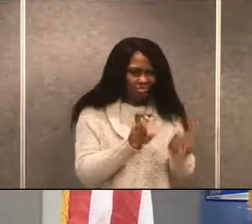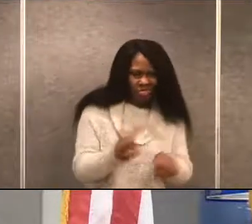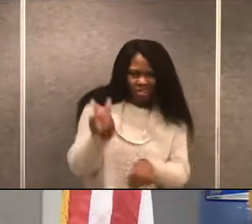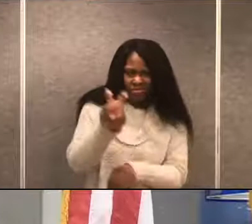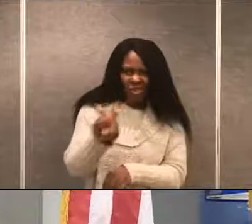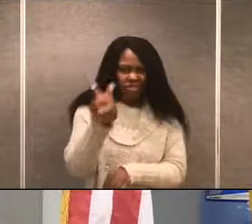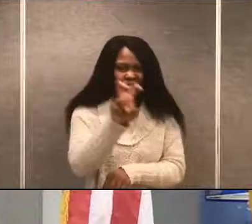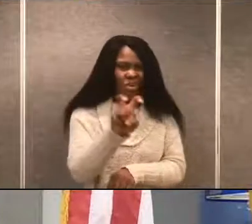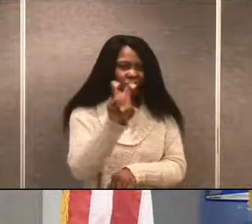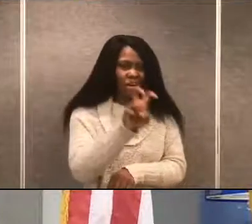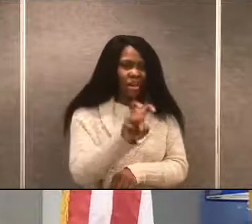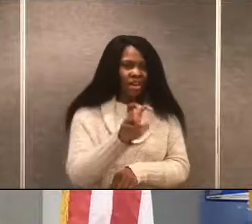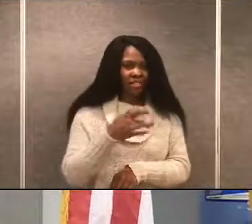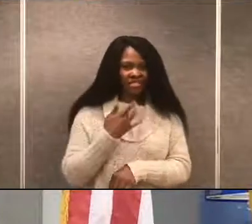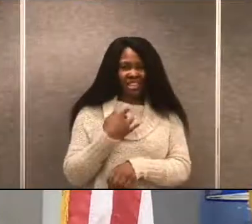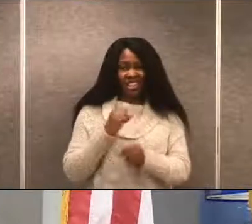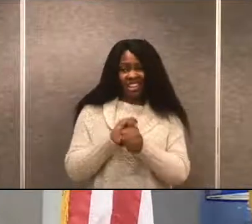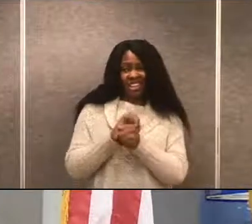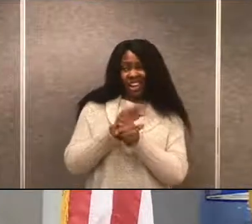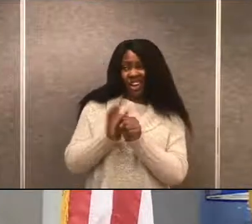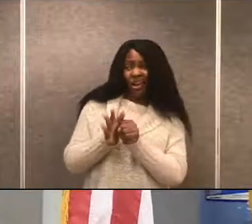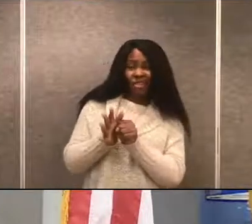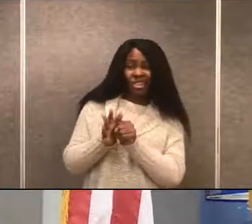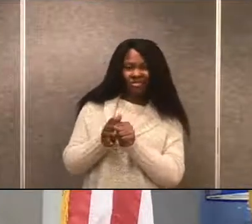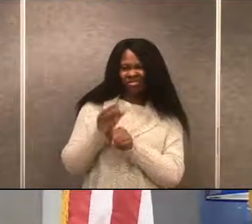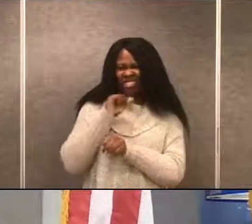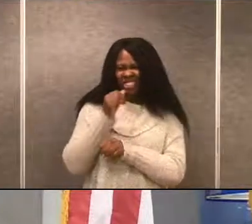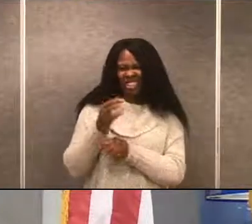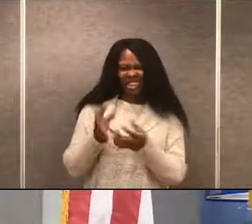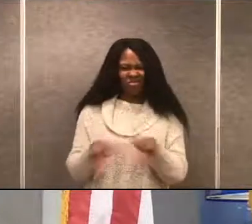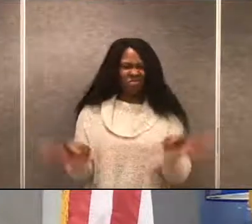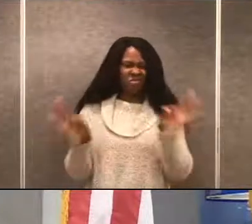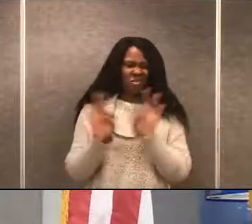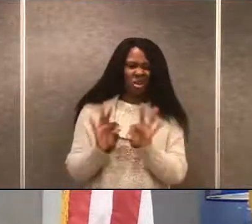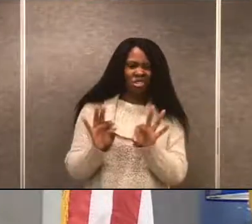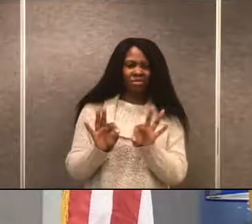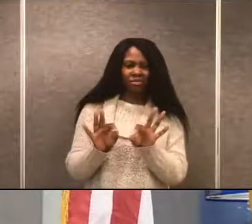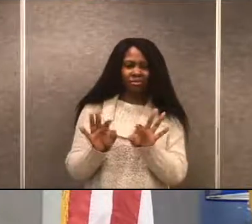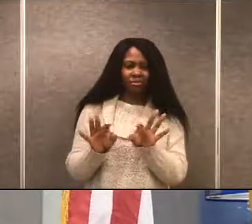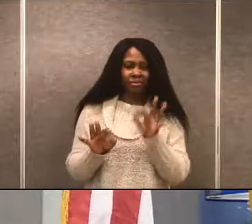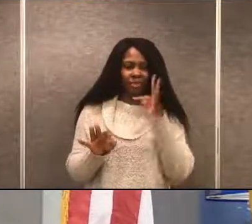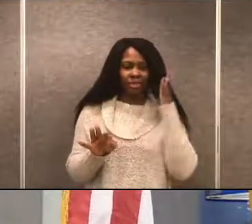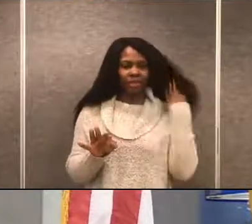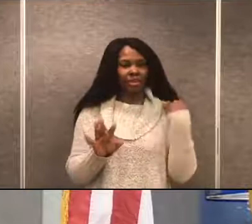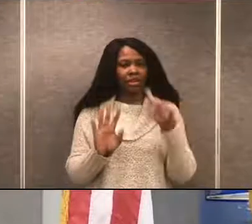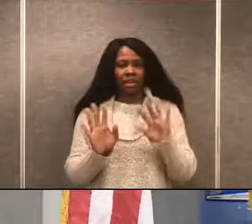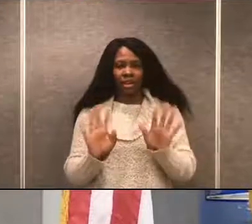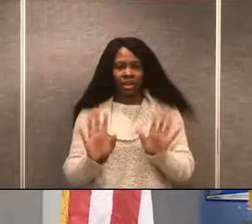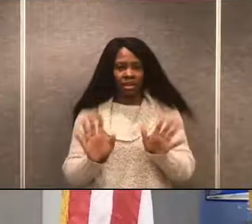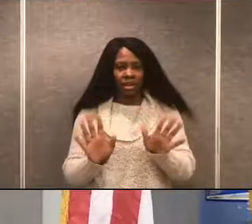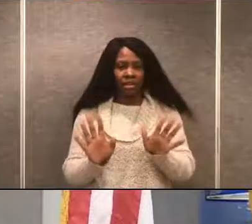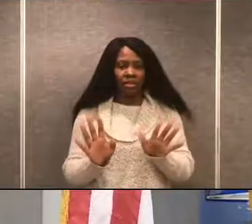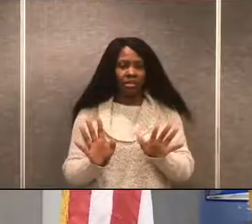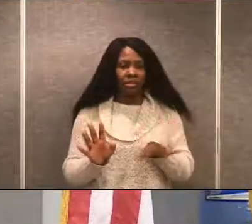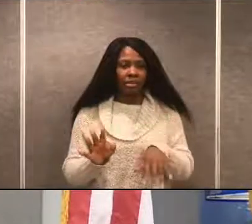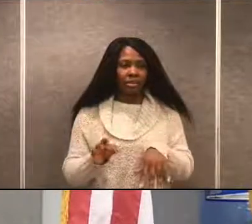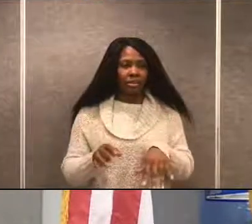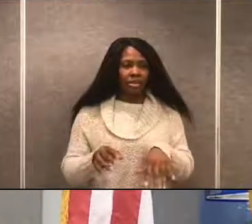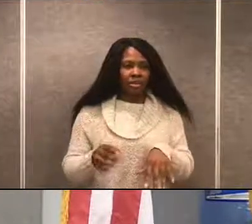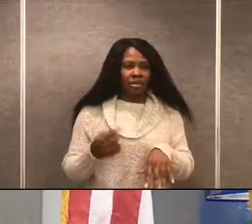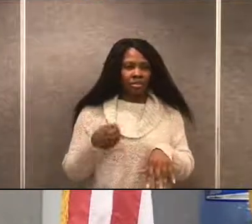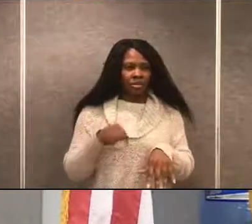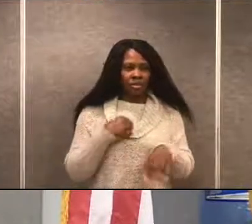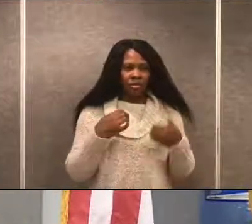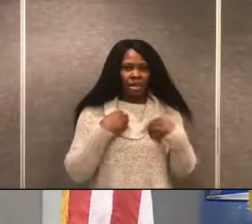as though COVID is not still a very contagious respiratory illness. And we have individuals that are hanging out, we